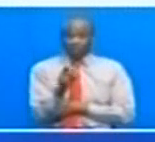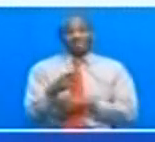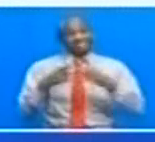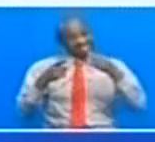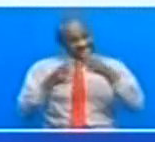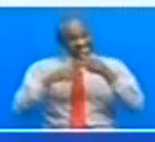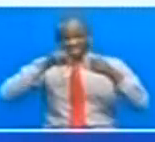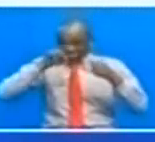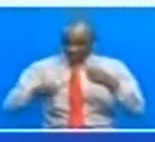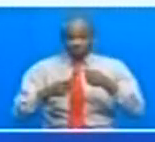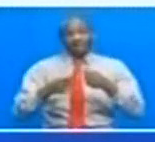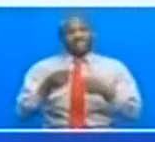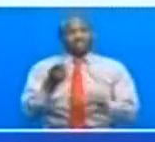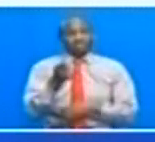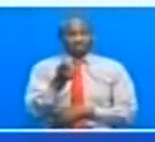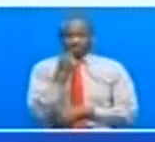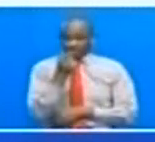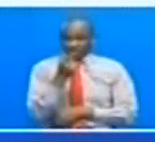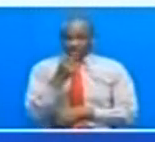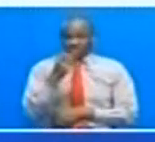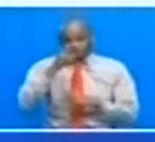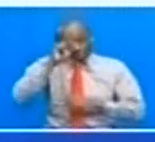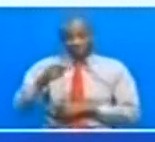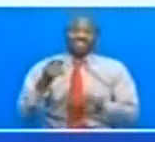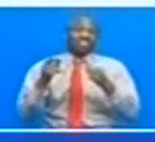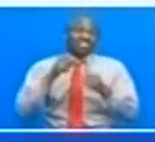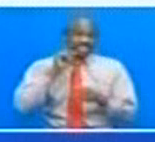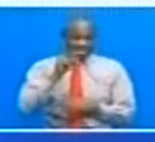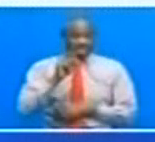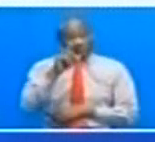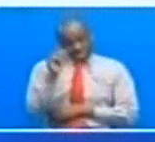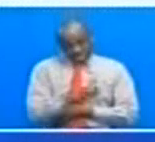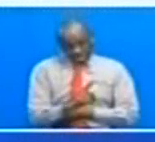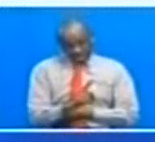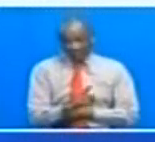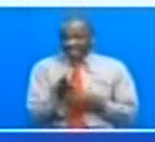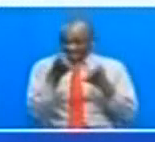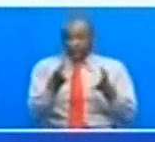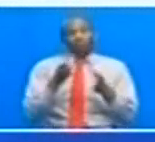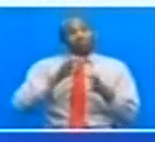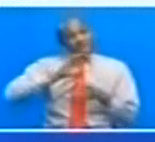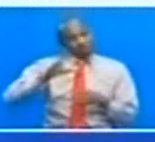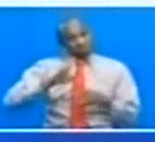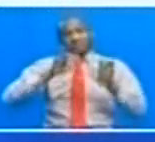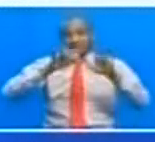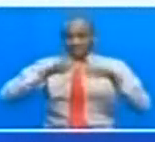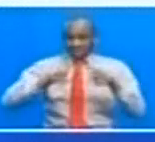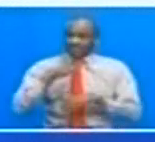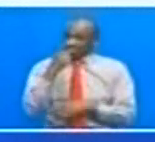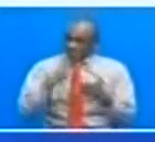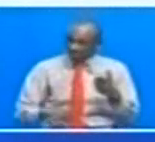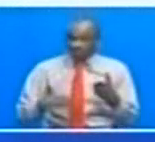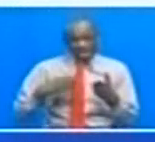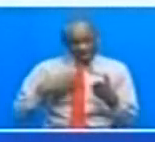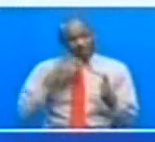a day, the 40% coming from other counties. The county director for agriculture, Kudlati Wangia, says there's a